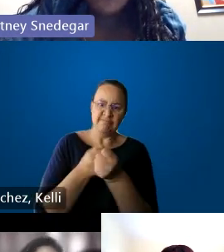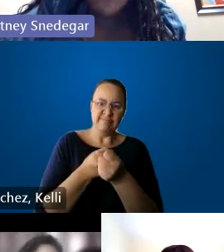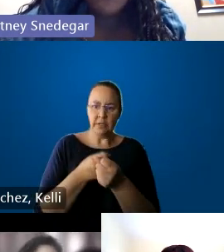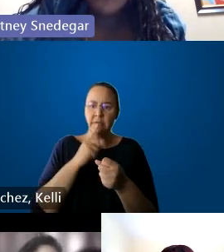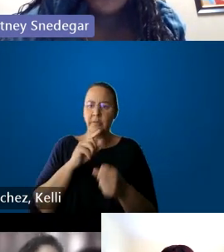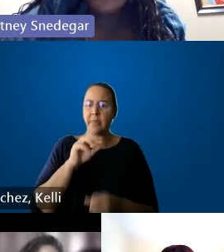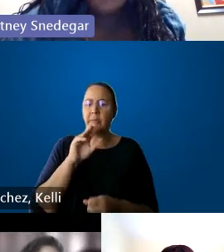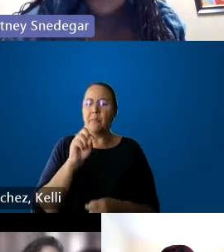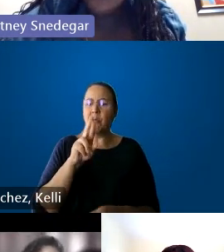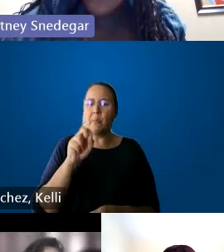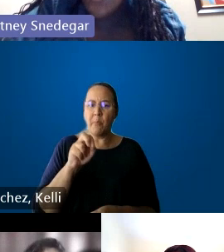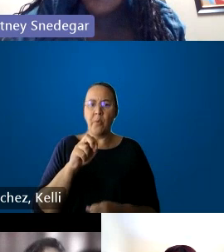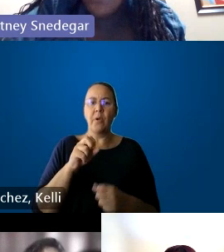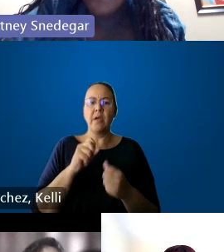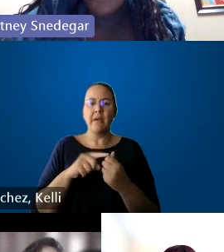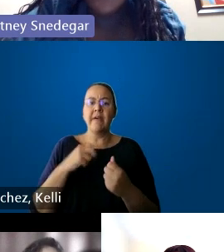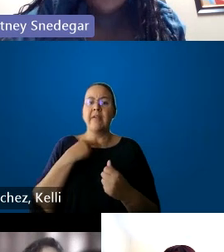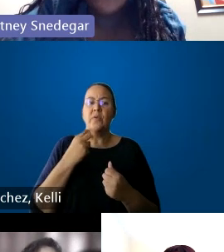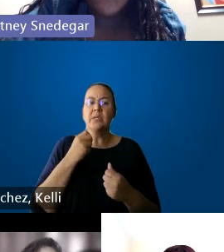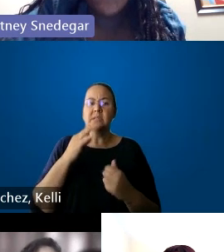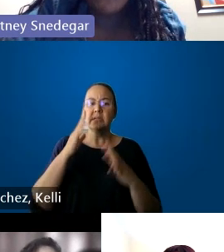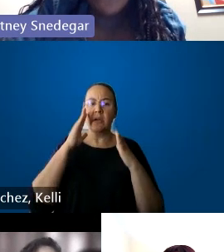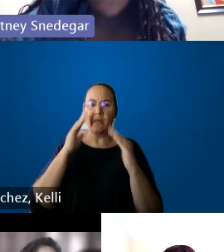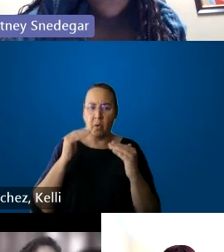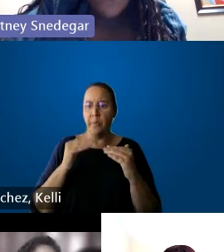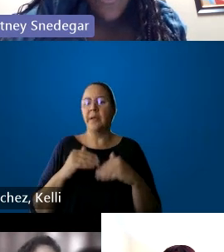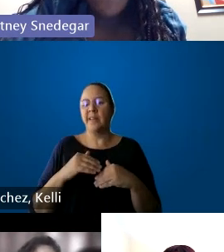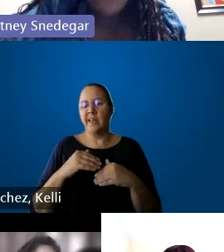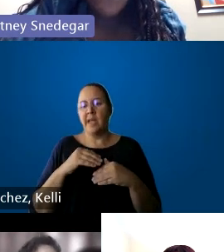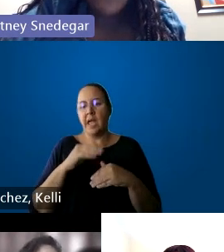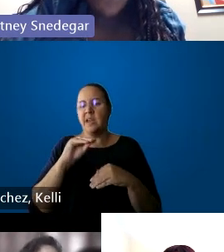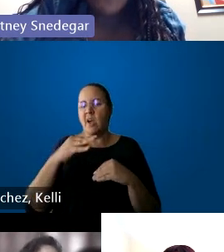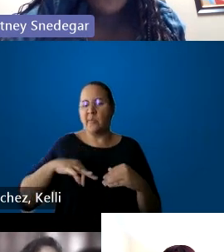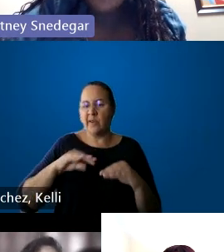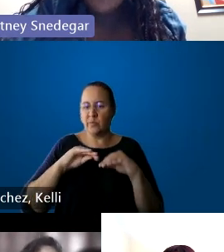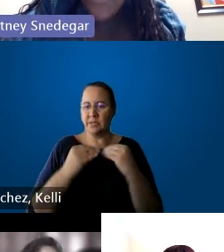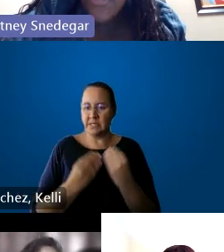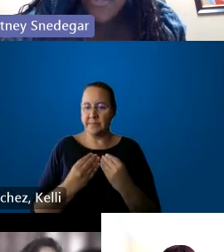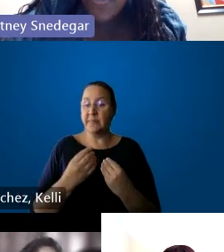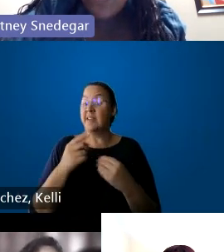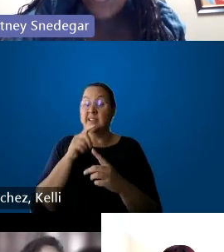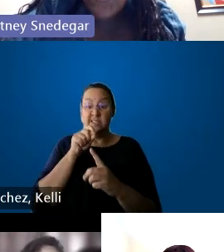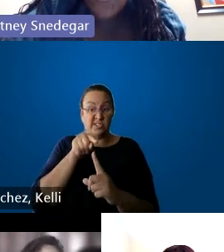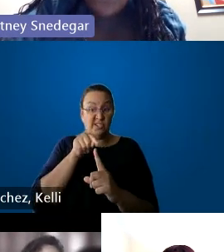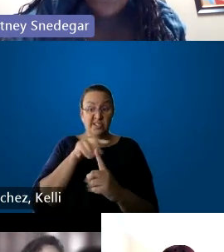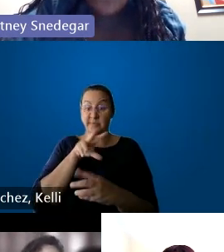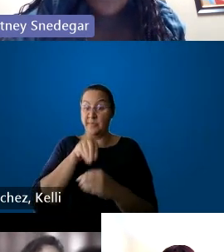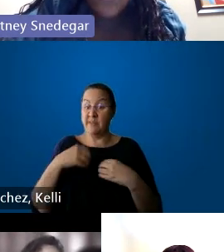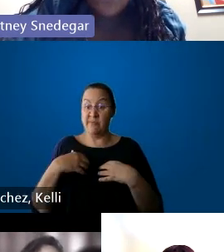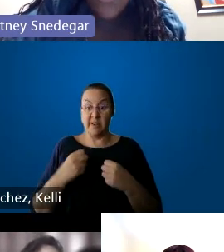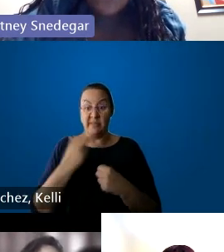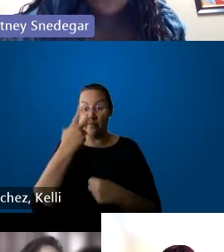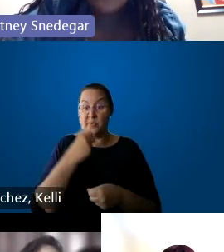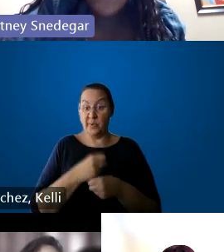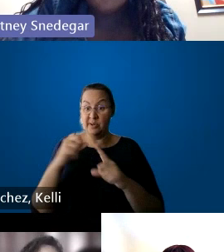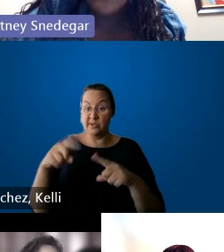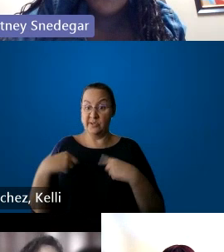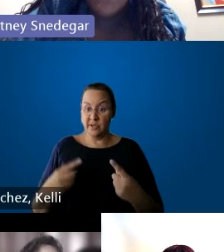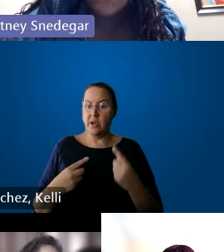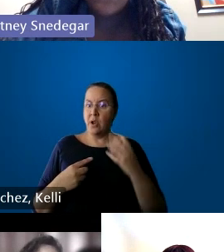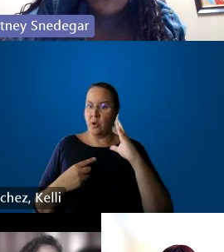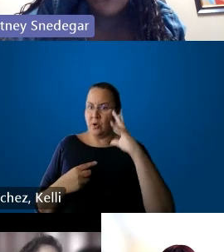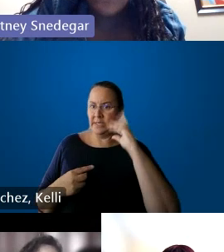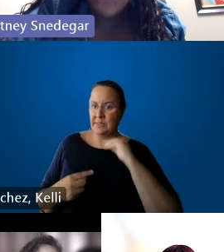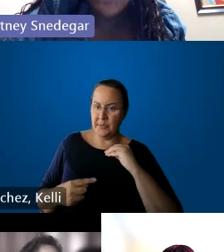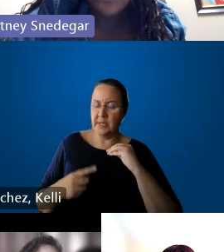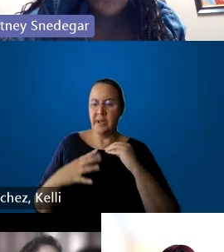Moore Assistant at Voices of Hope, a nonprofit organization. Having been in recovery for 3 years, she brings her lived experience to fight